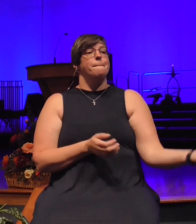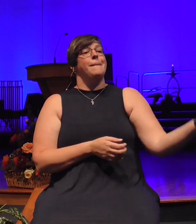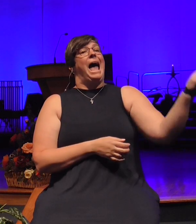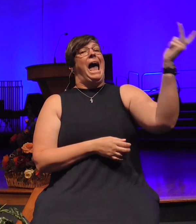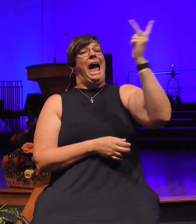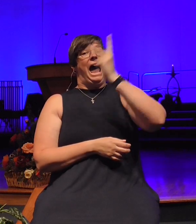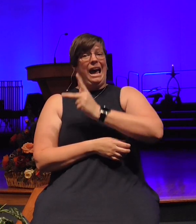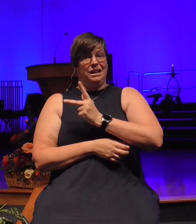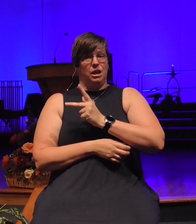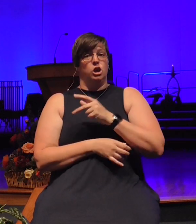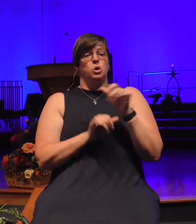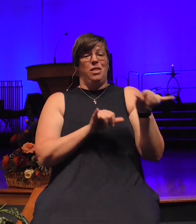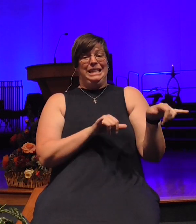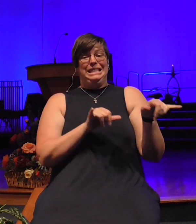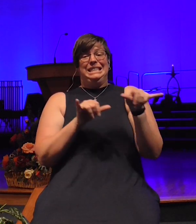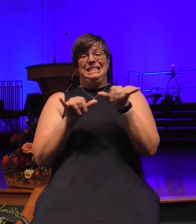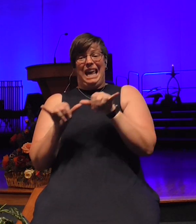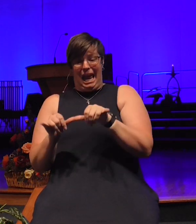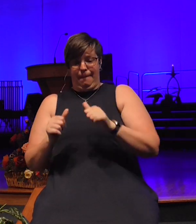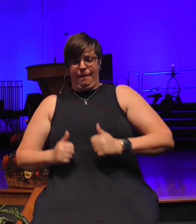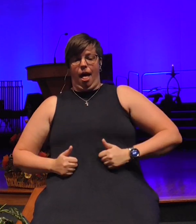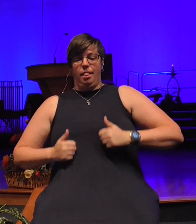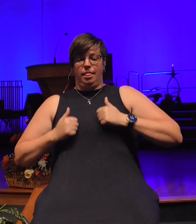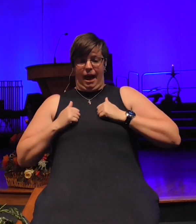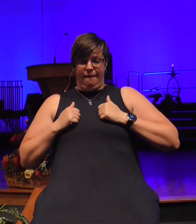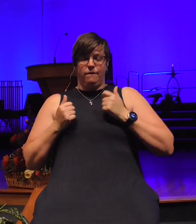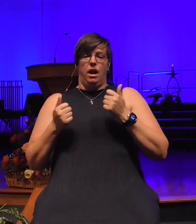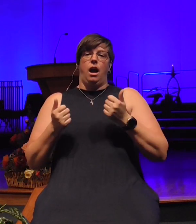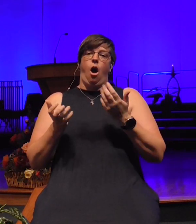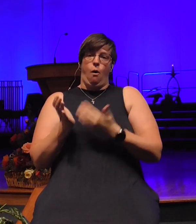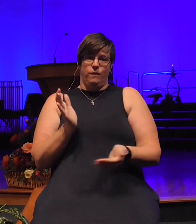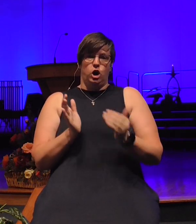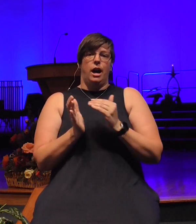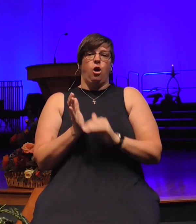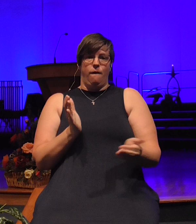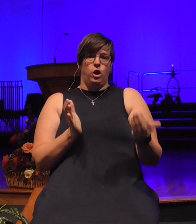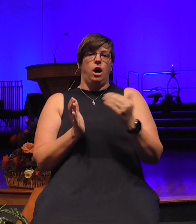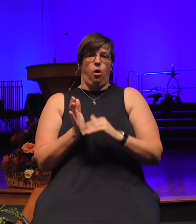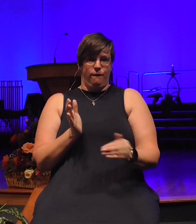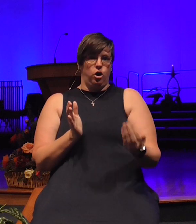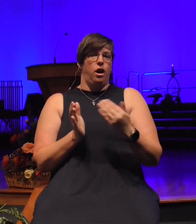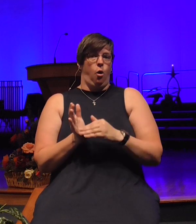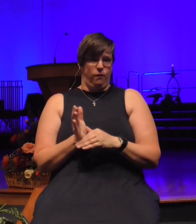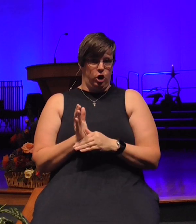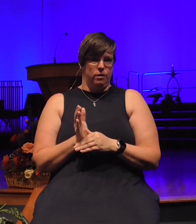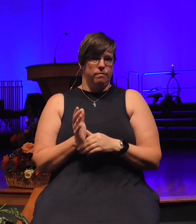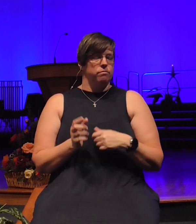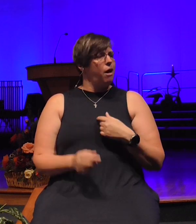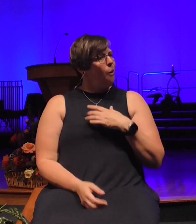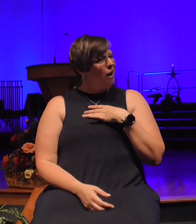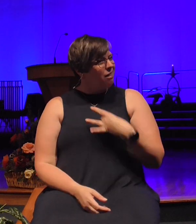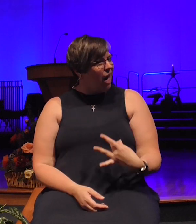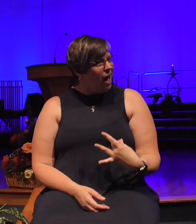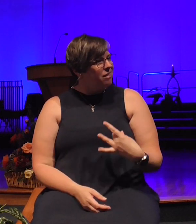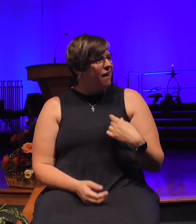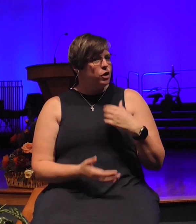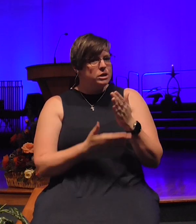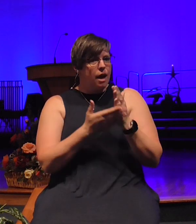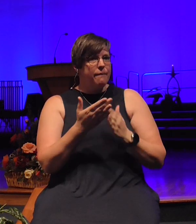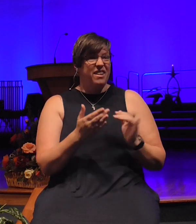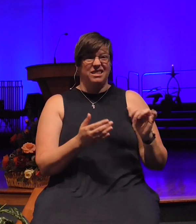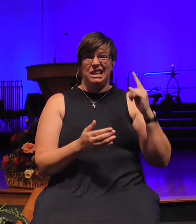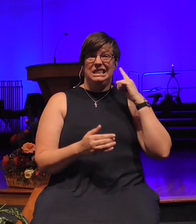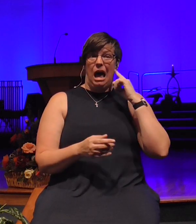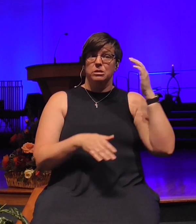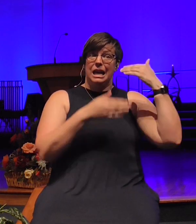same life and live it again over and over and over. I've always liked that, because for some of us that